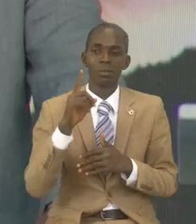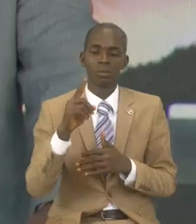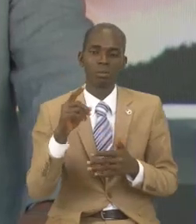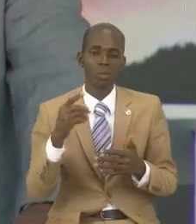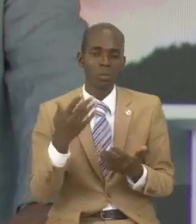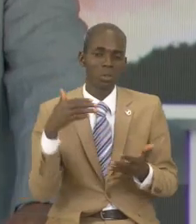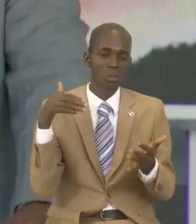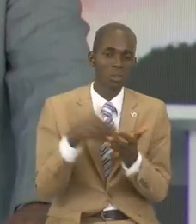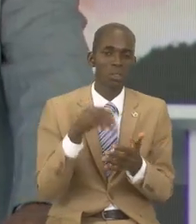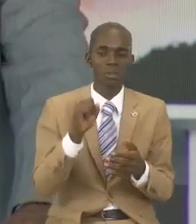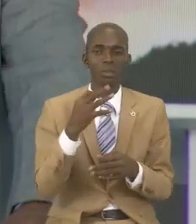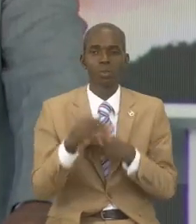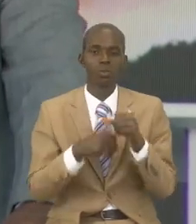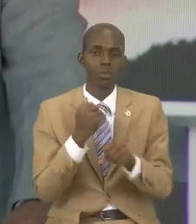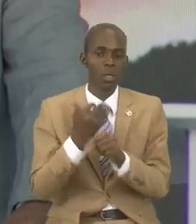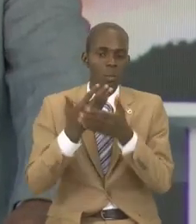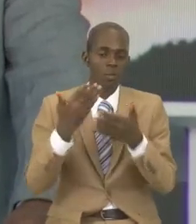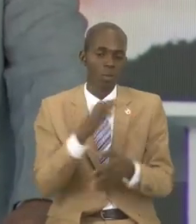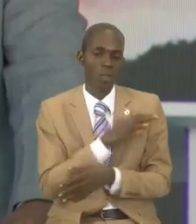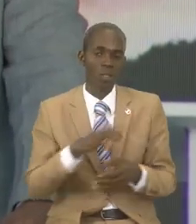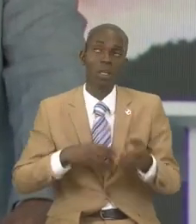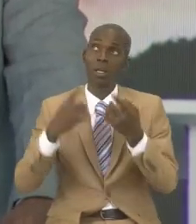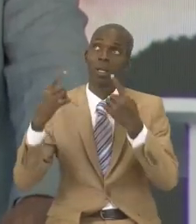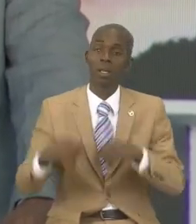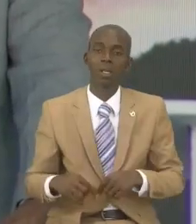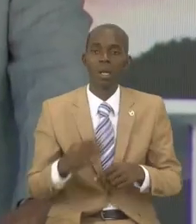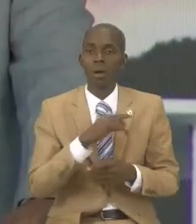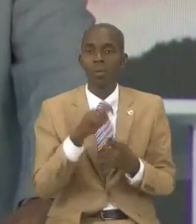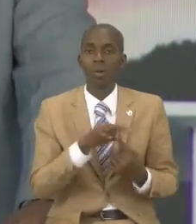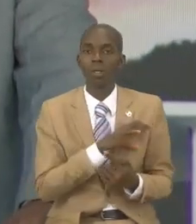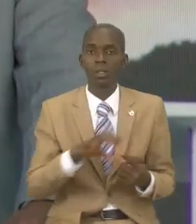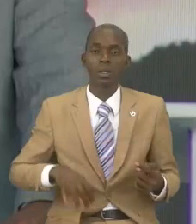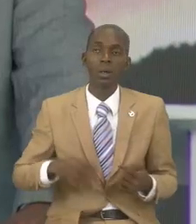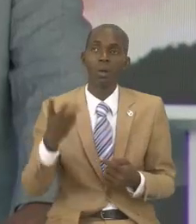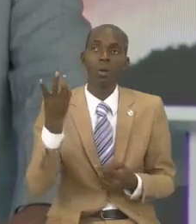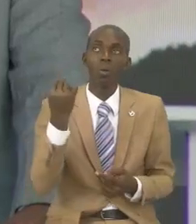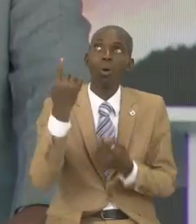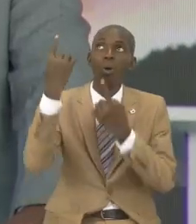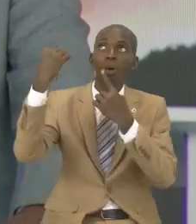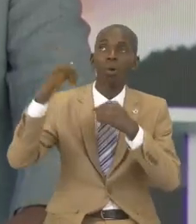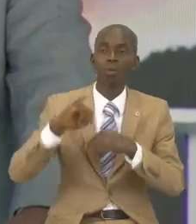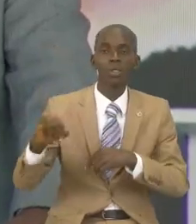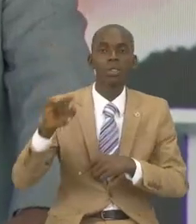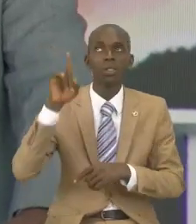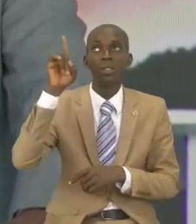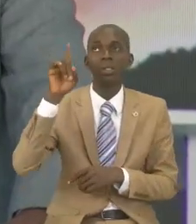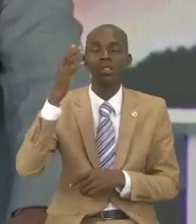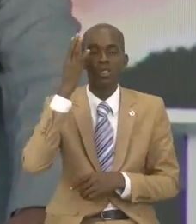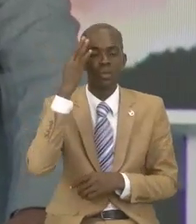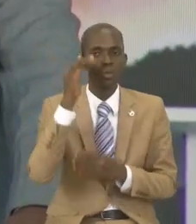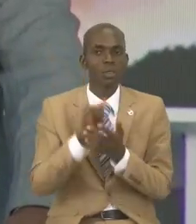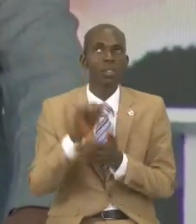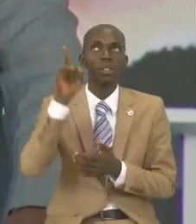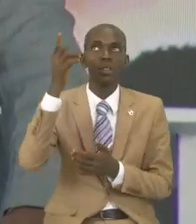before Christ came. And when Christ was coming, he knew he was coming to be your